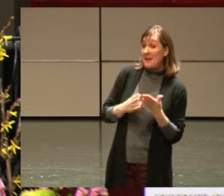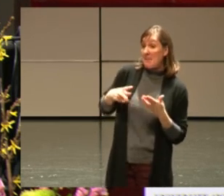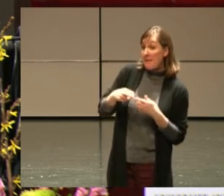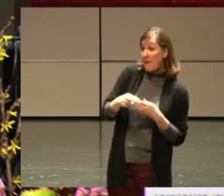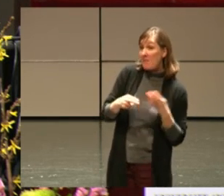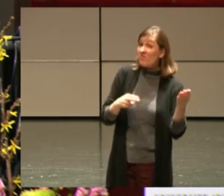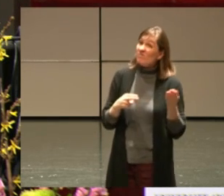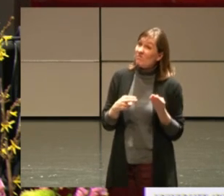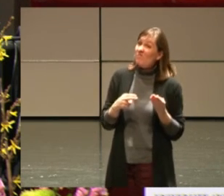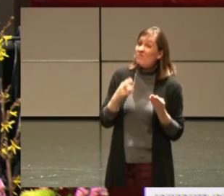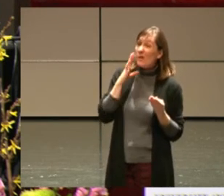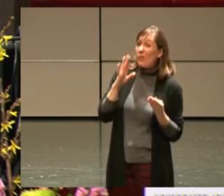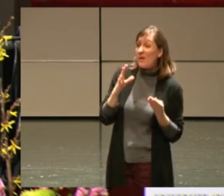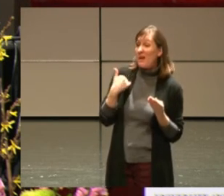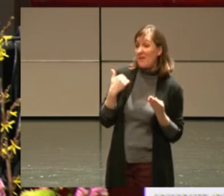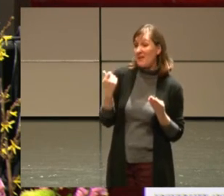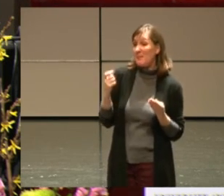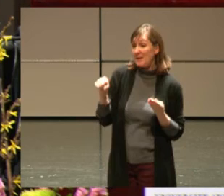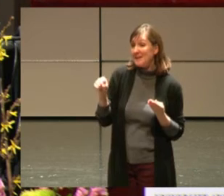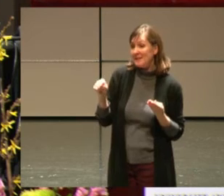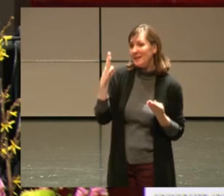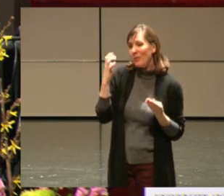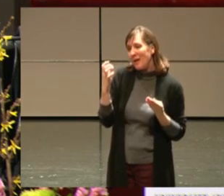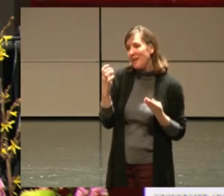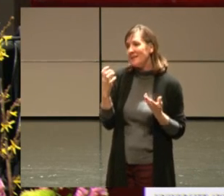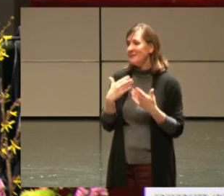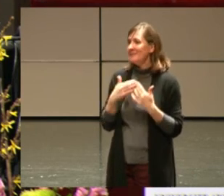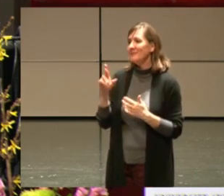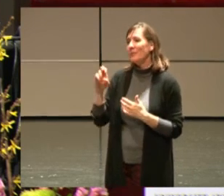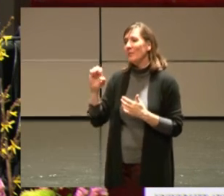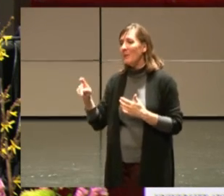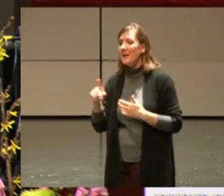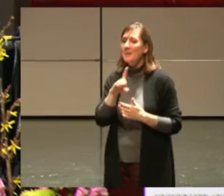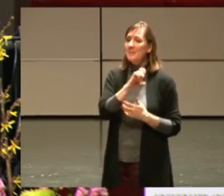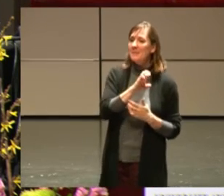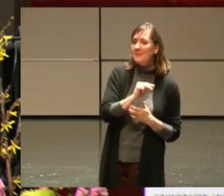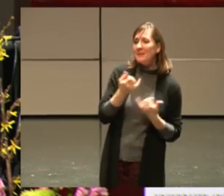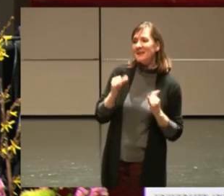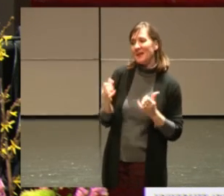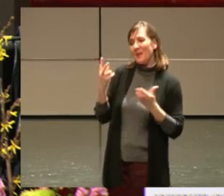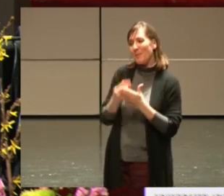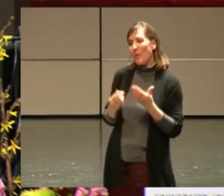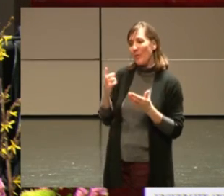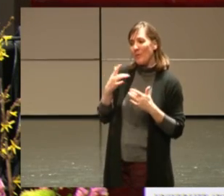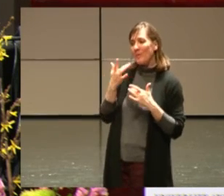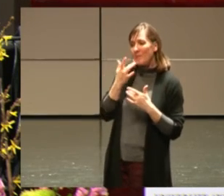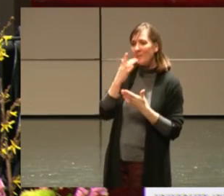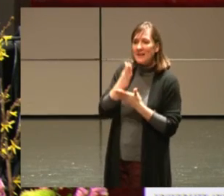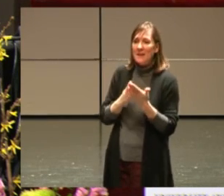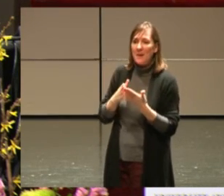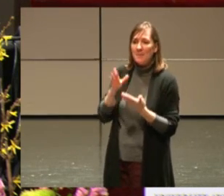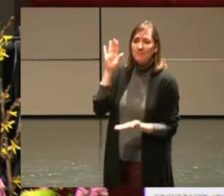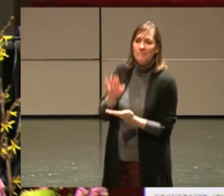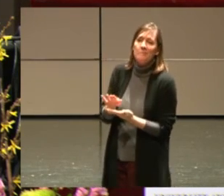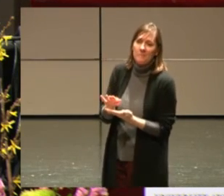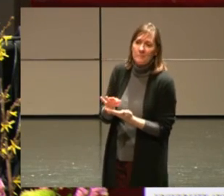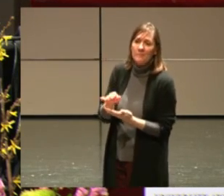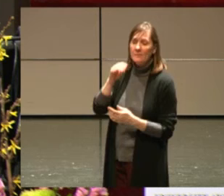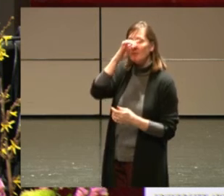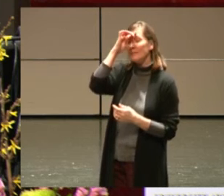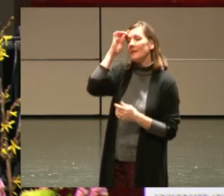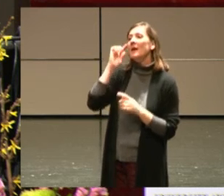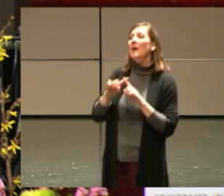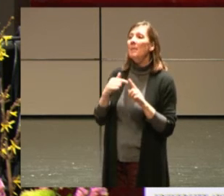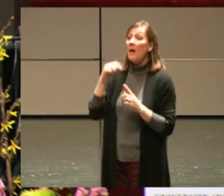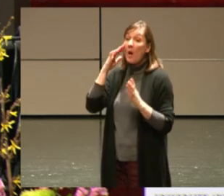it's so politically popular on the left and the right, but it will be filled in some way. Now, what I hope is that it's filled